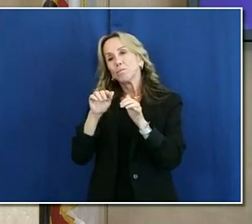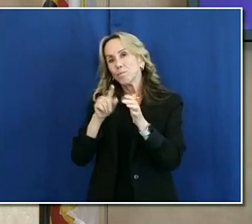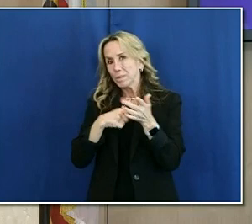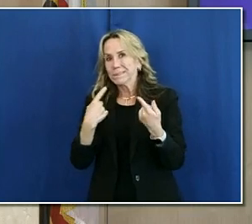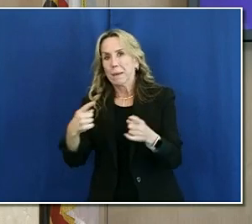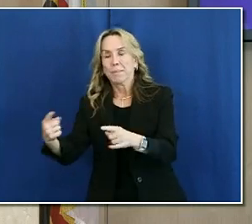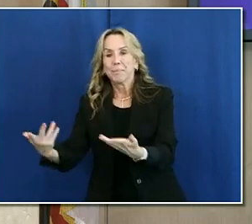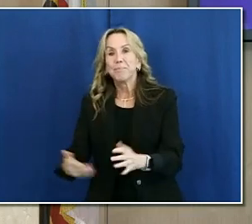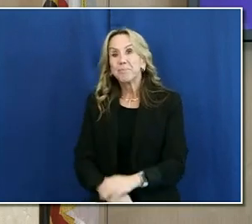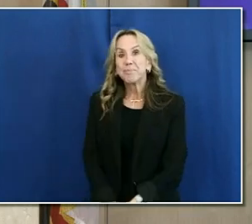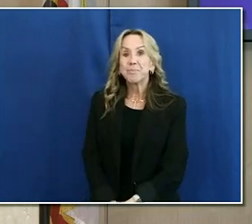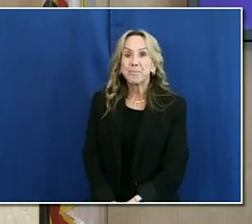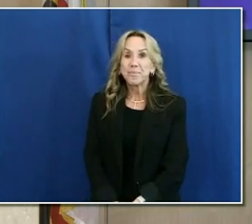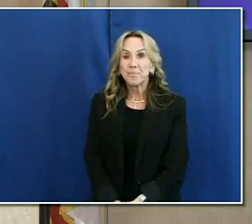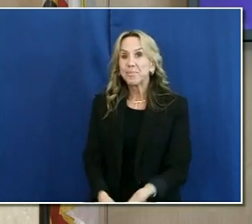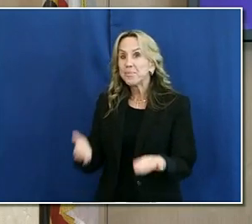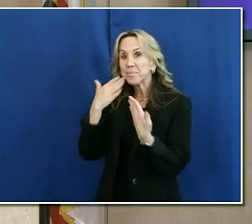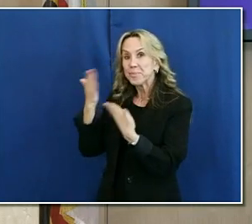Thank you.